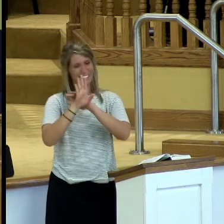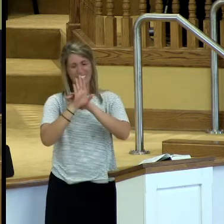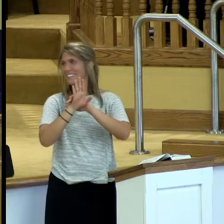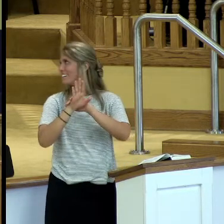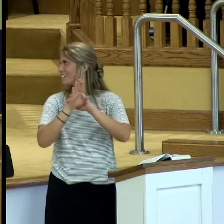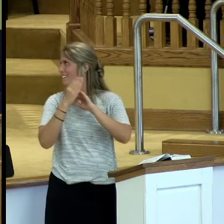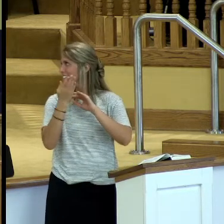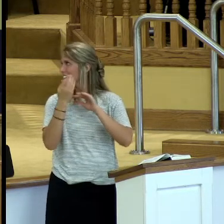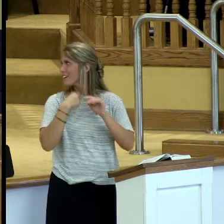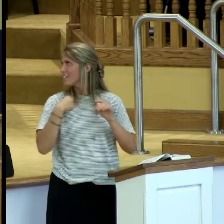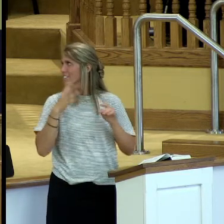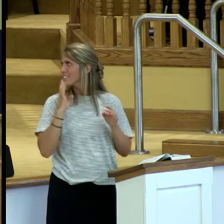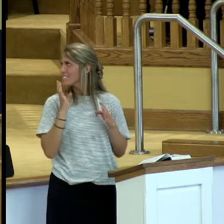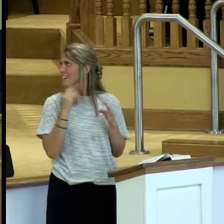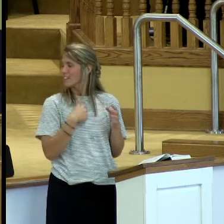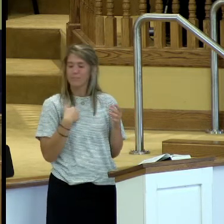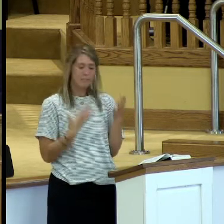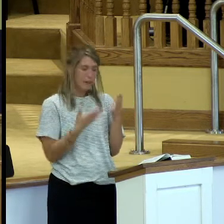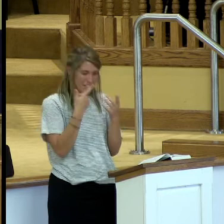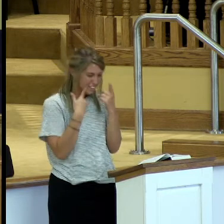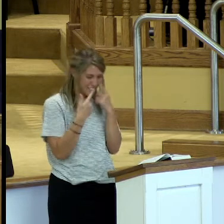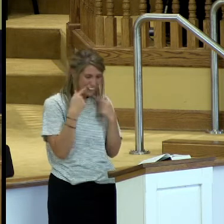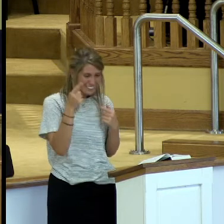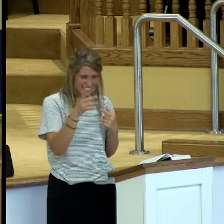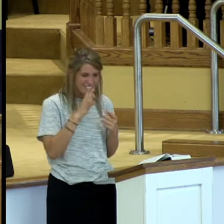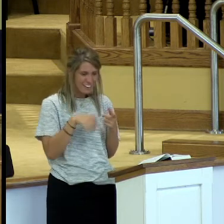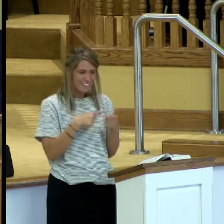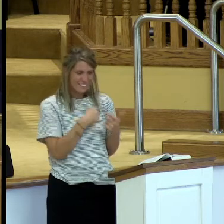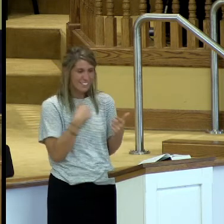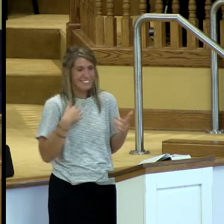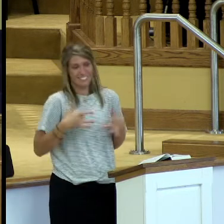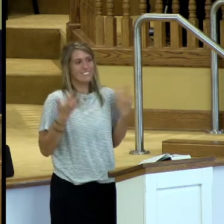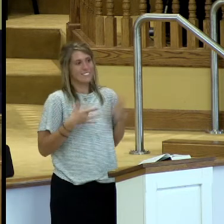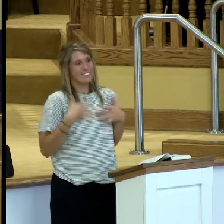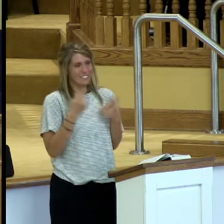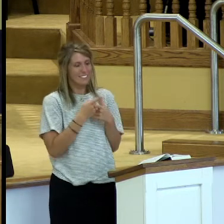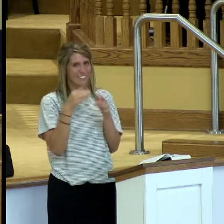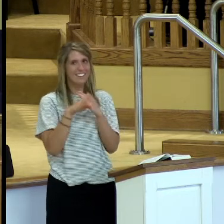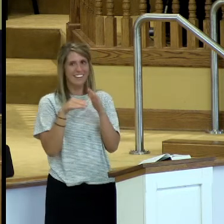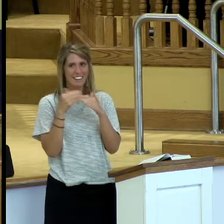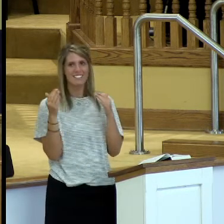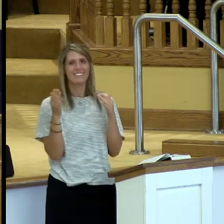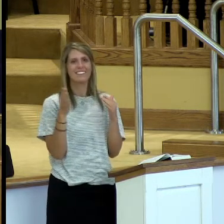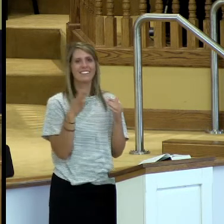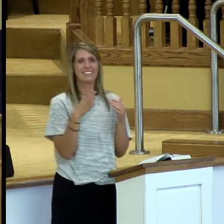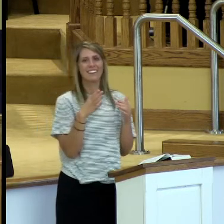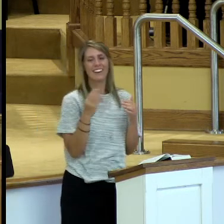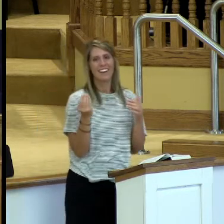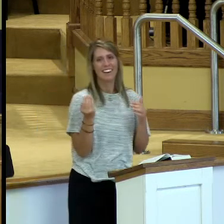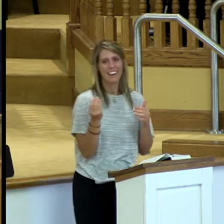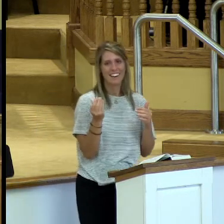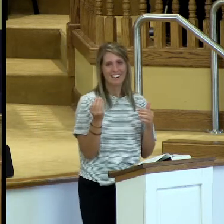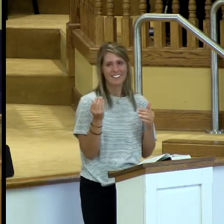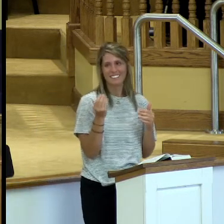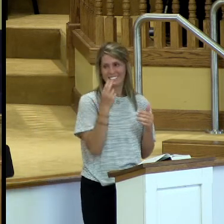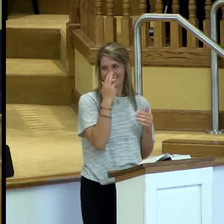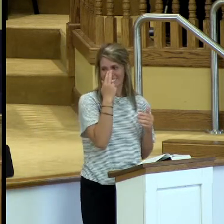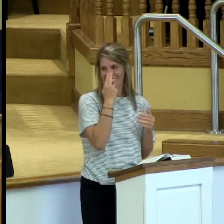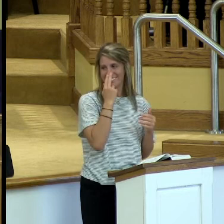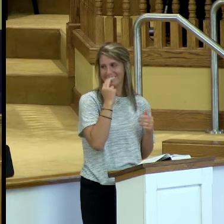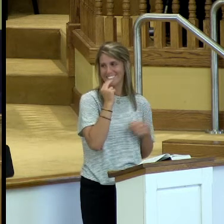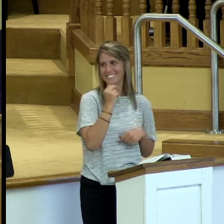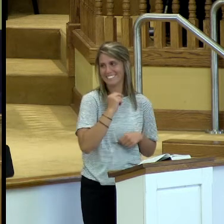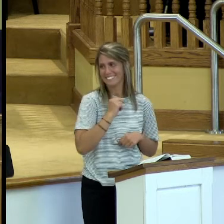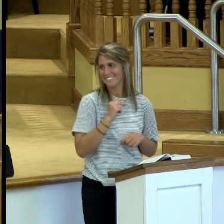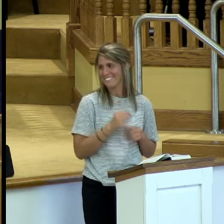we talk, well, he talks, we probably cry, and then you're rejoicing. And your mansion that hopefully has a queso fountain.